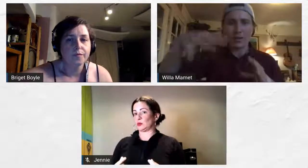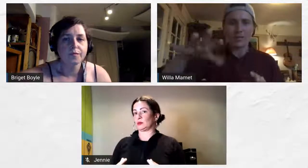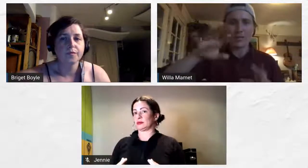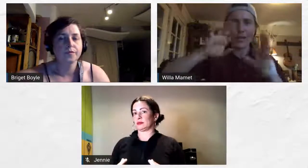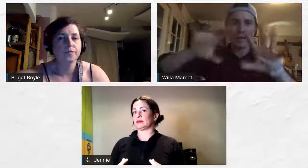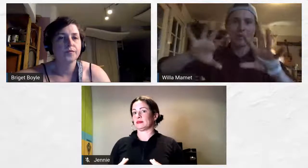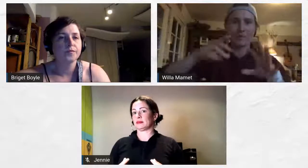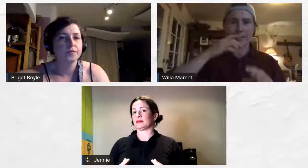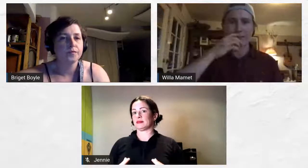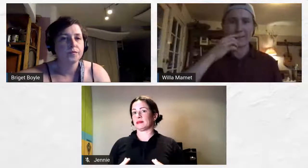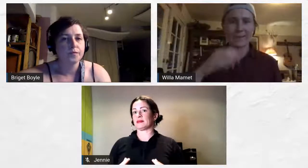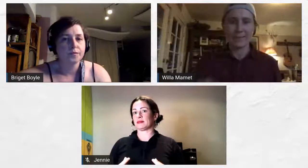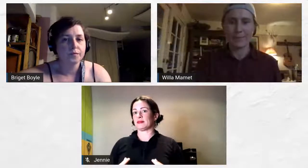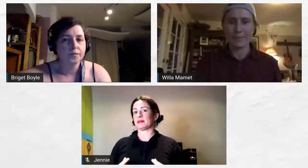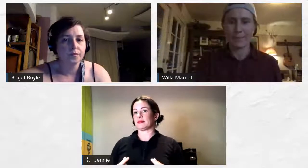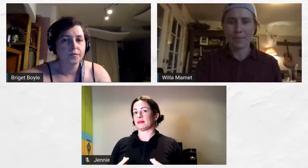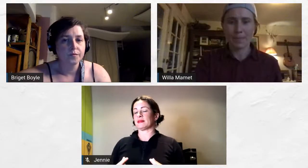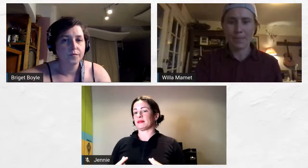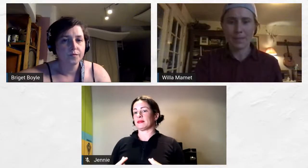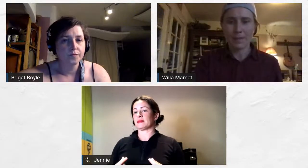like all chat the